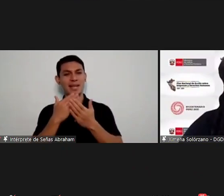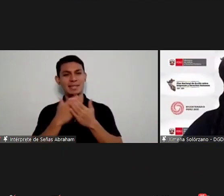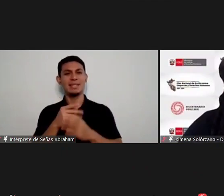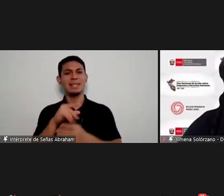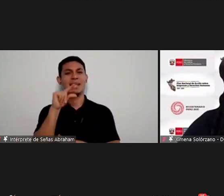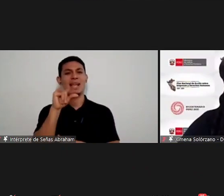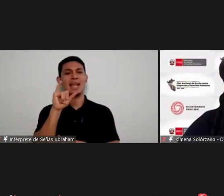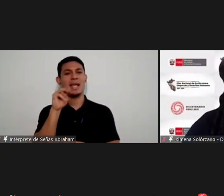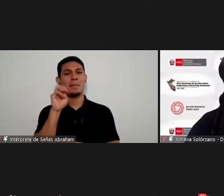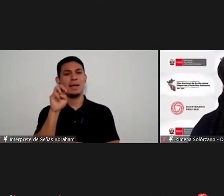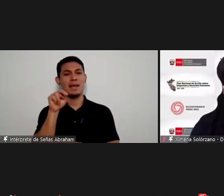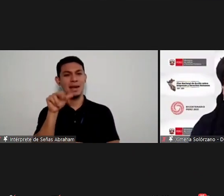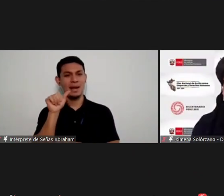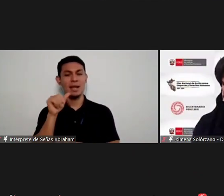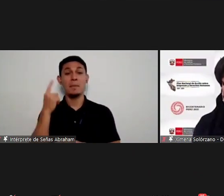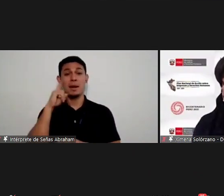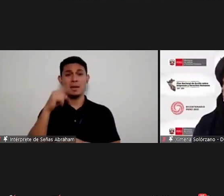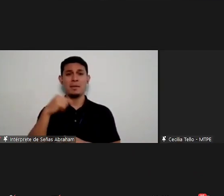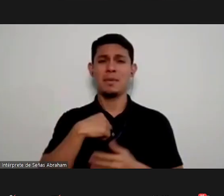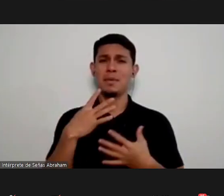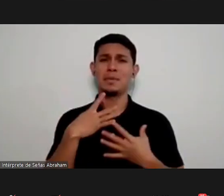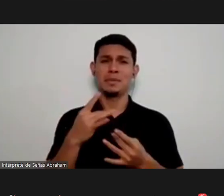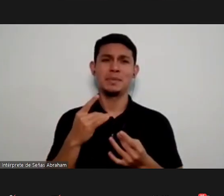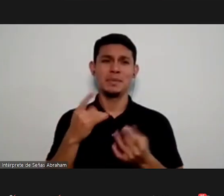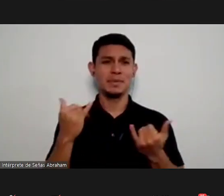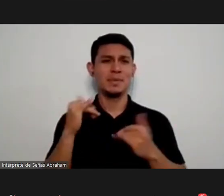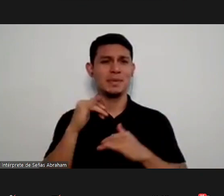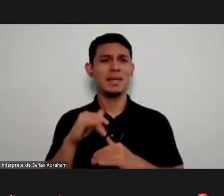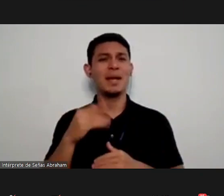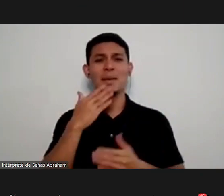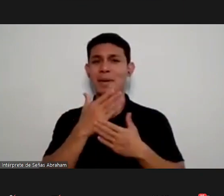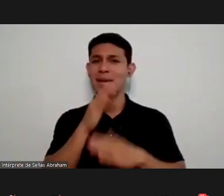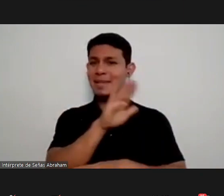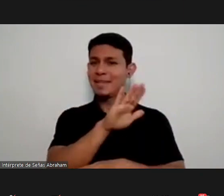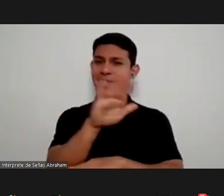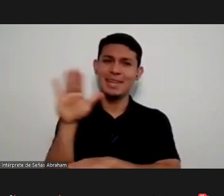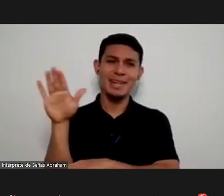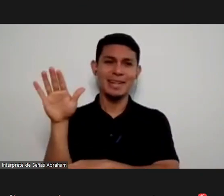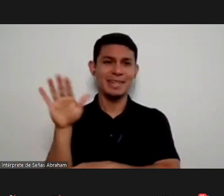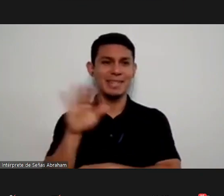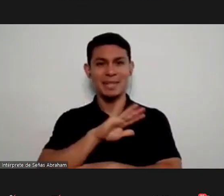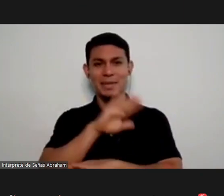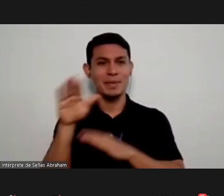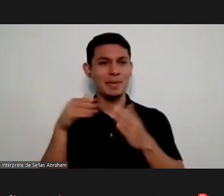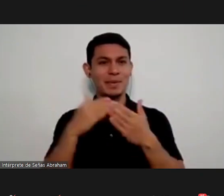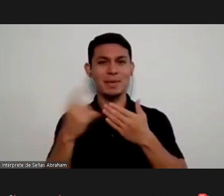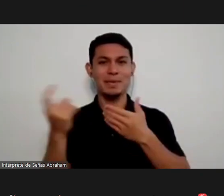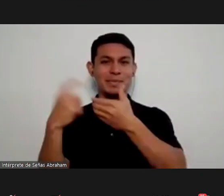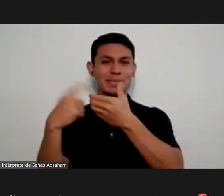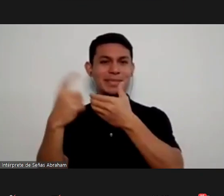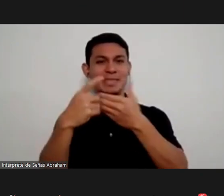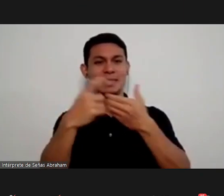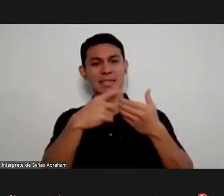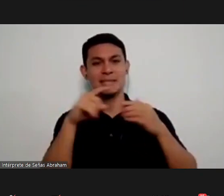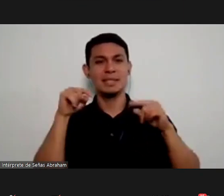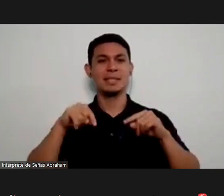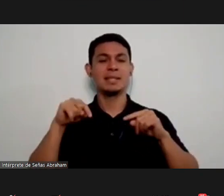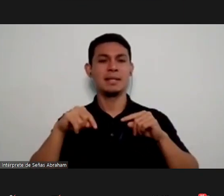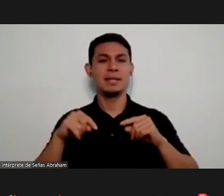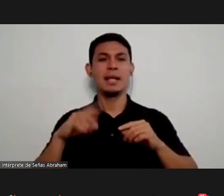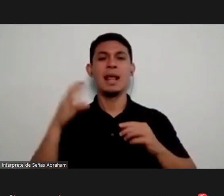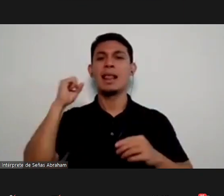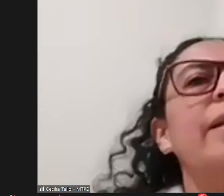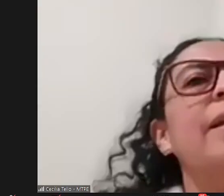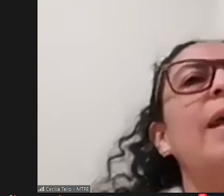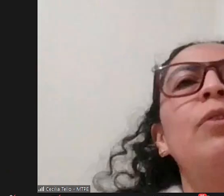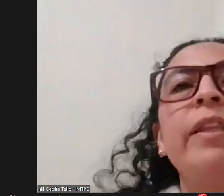ximena for me it is a pleasure to be here today good afternoon everyone everybody participating